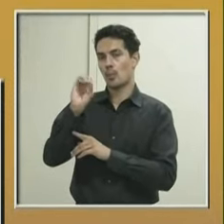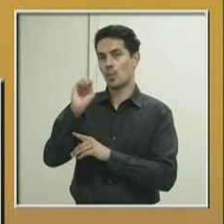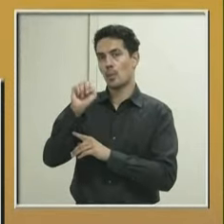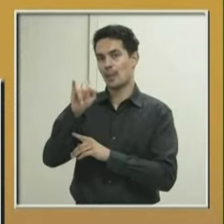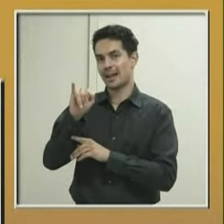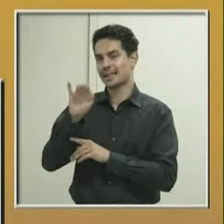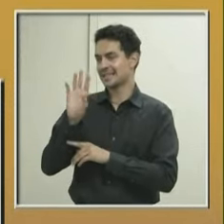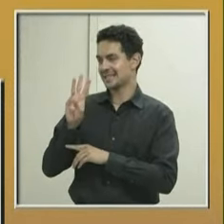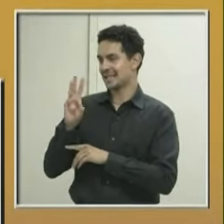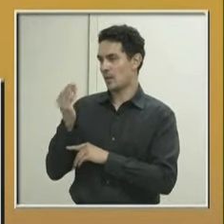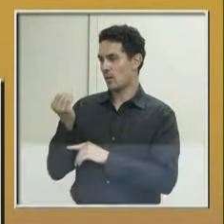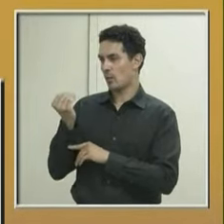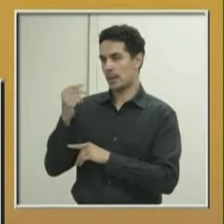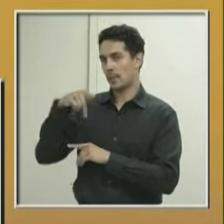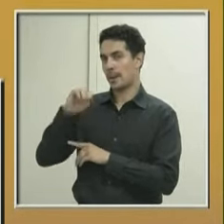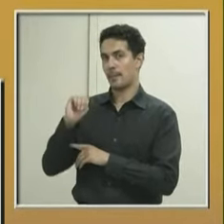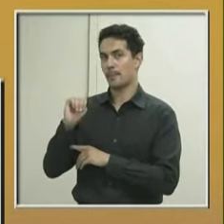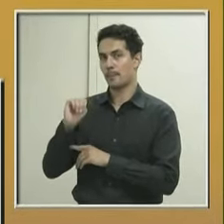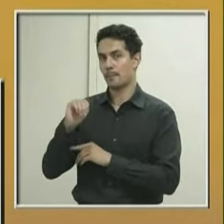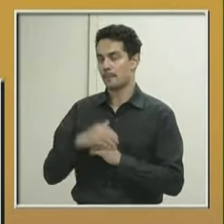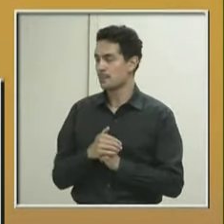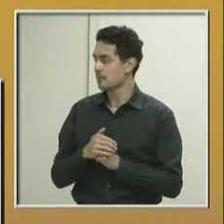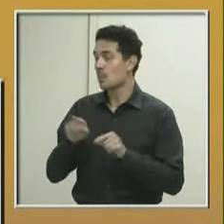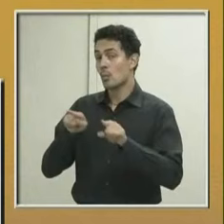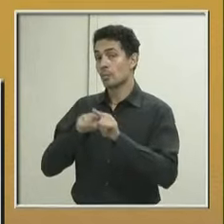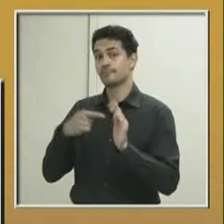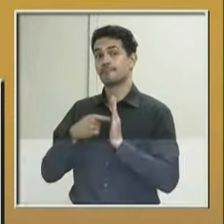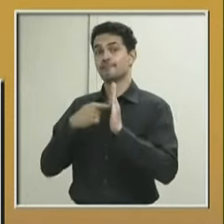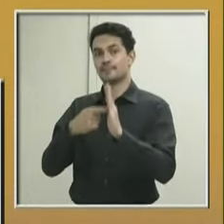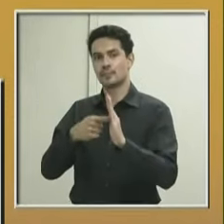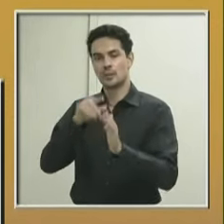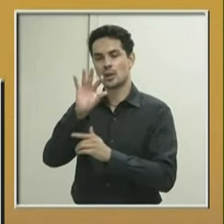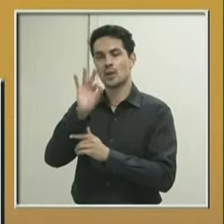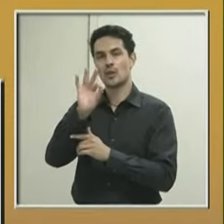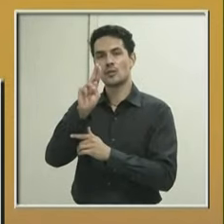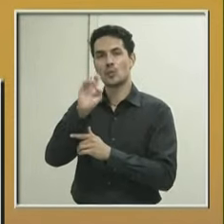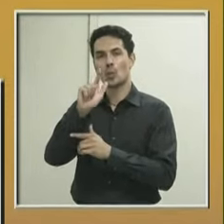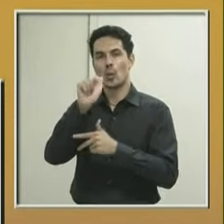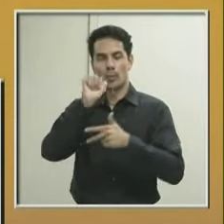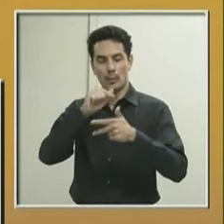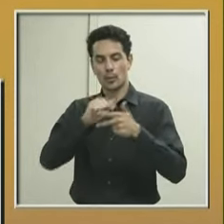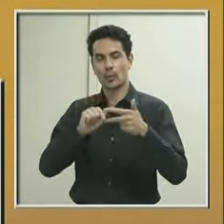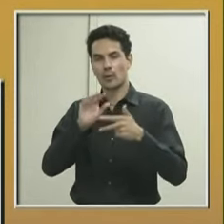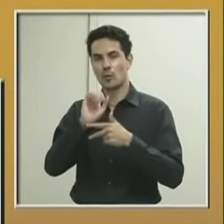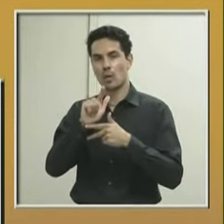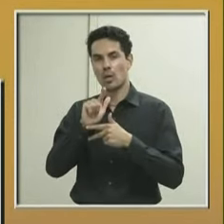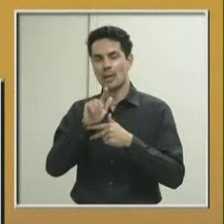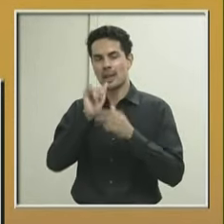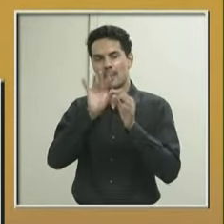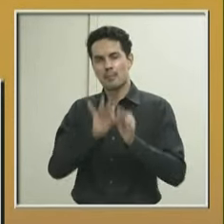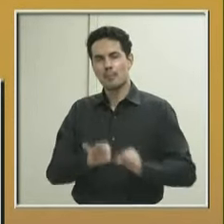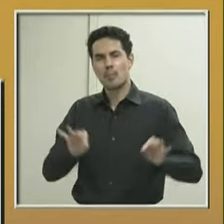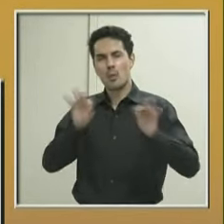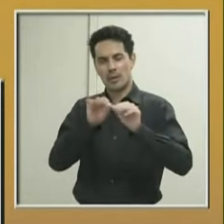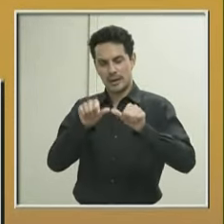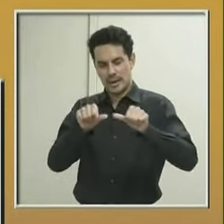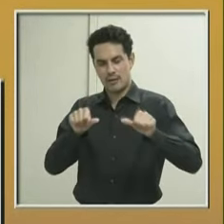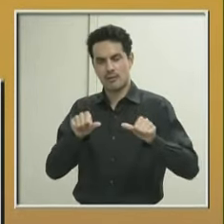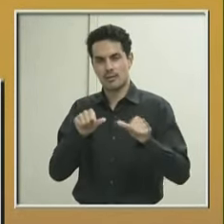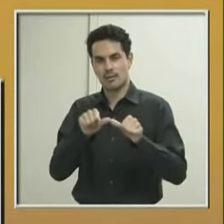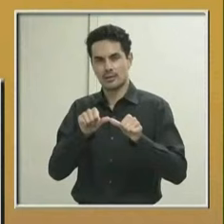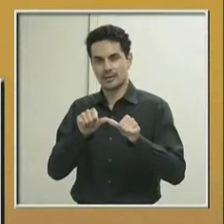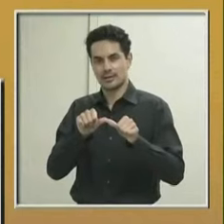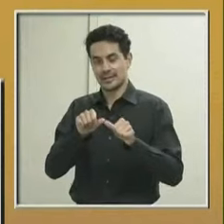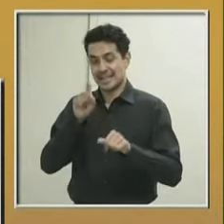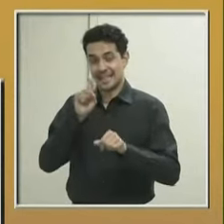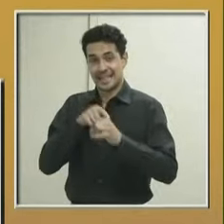6:14 p.m. And it also shows the fuels that were in an important area that later in the